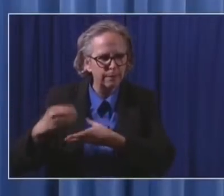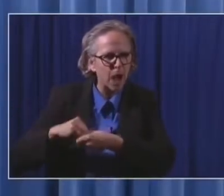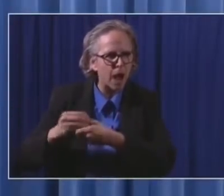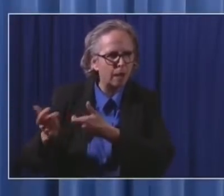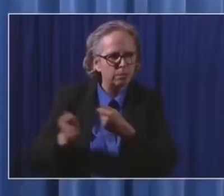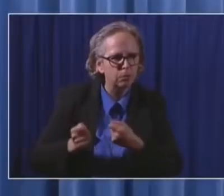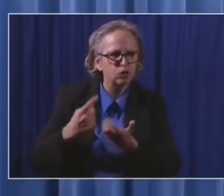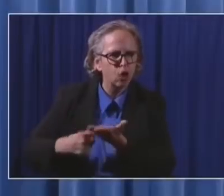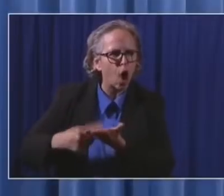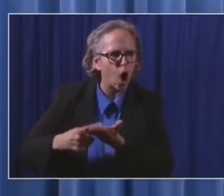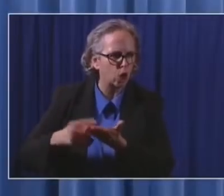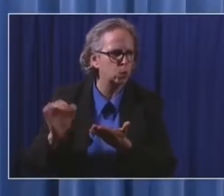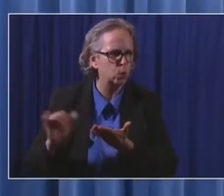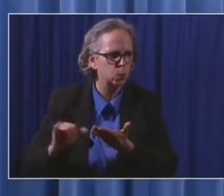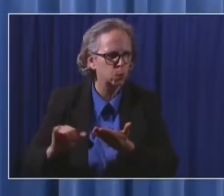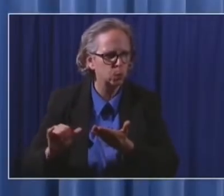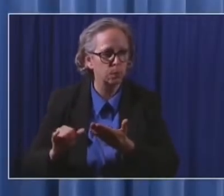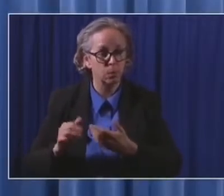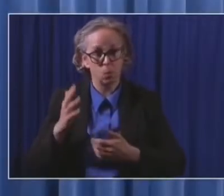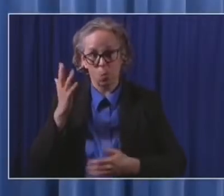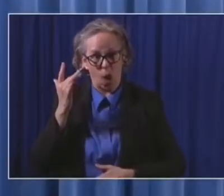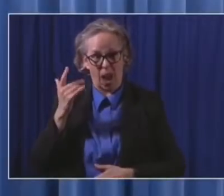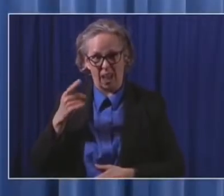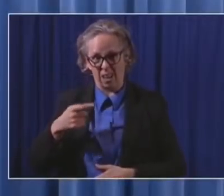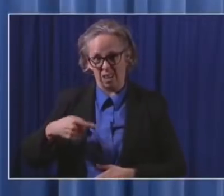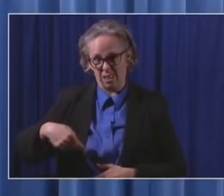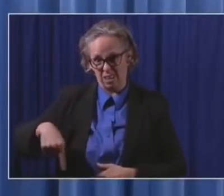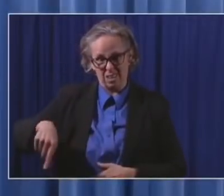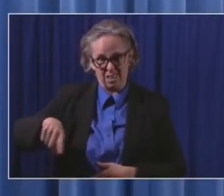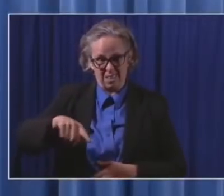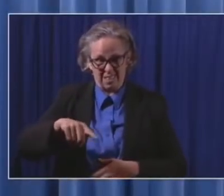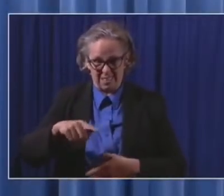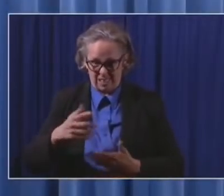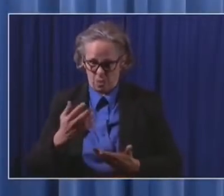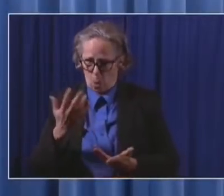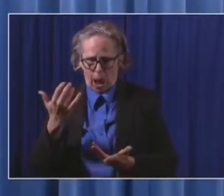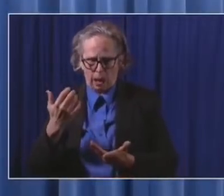already put on a mask order, this enables us to